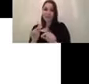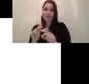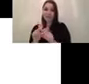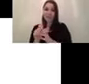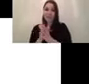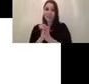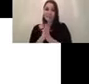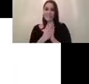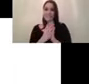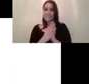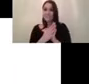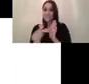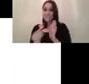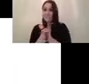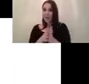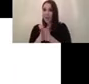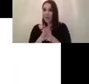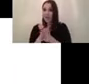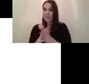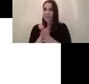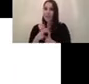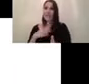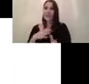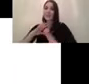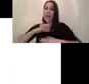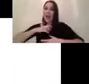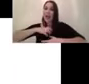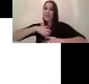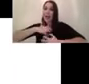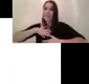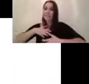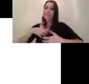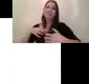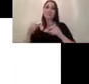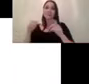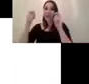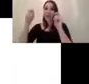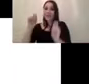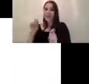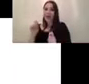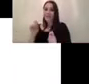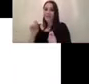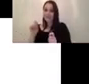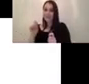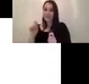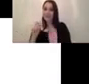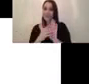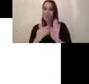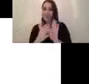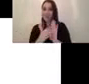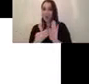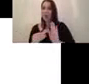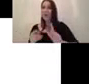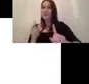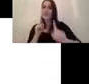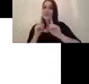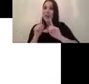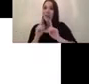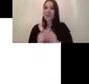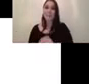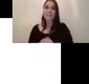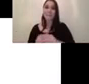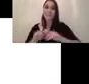we need to adapt our data and adapt the model to our data set and also for our